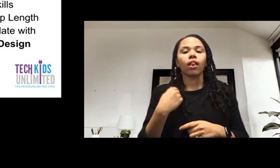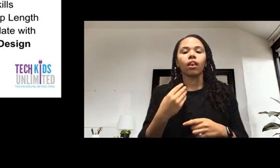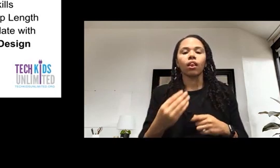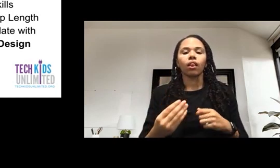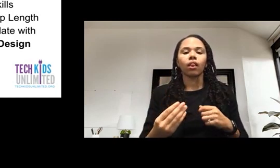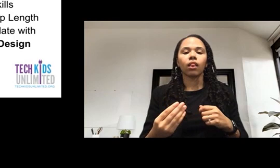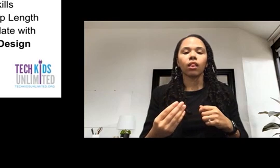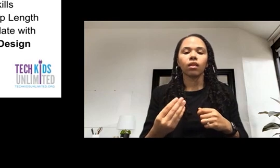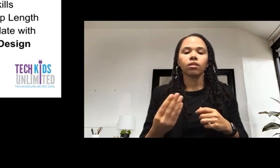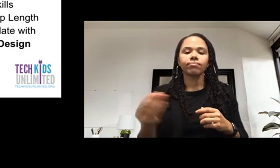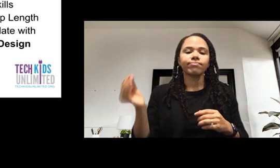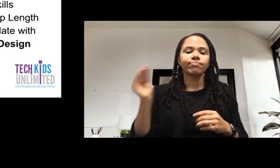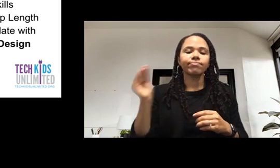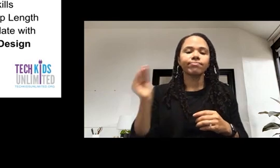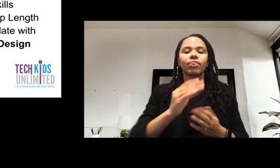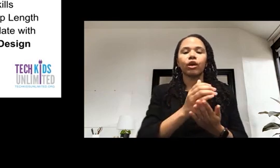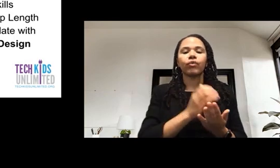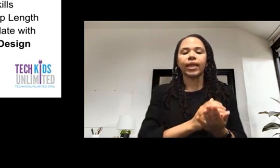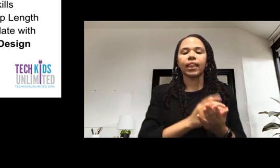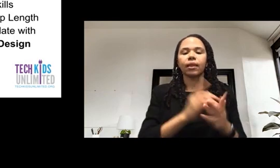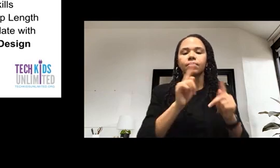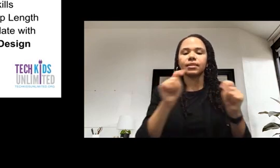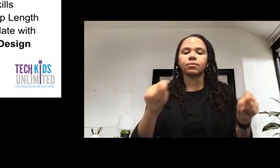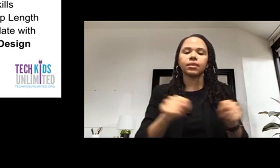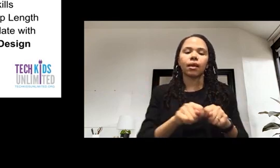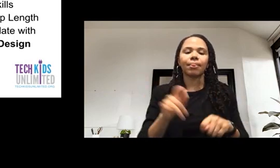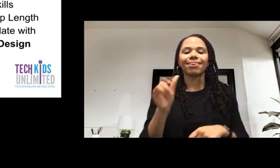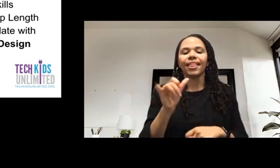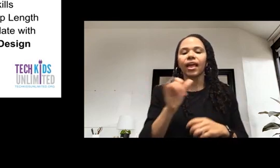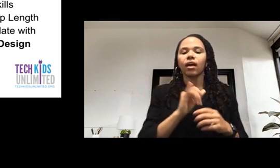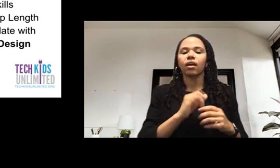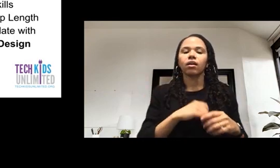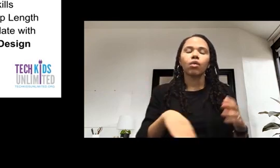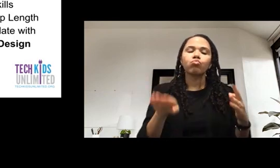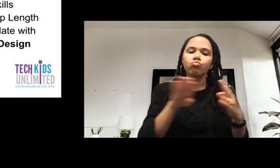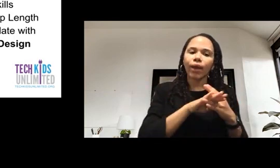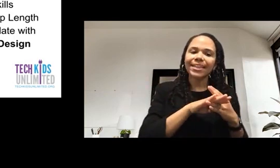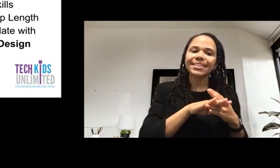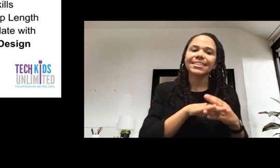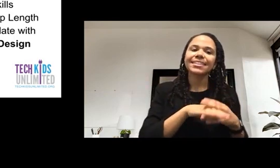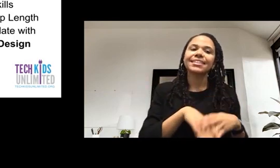which has a ton of things in it, like breaks and